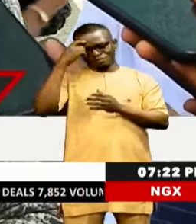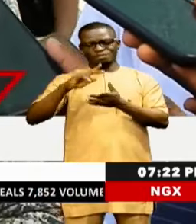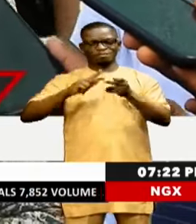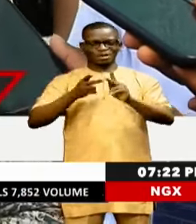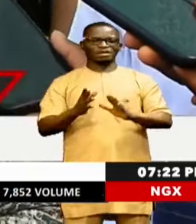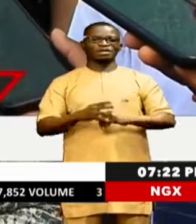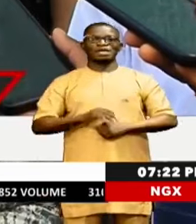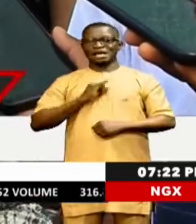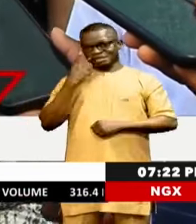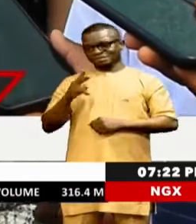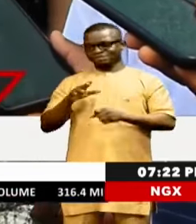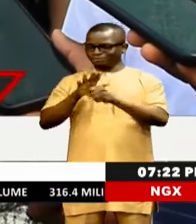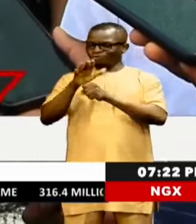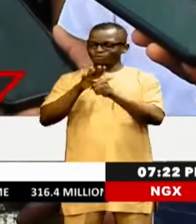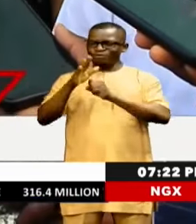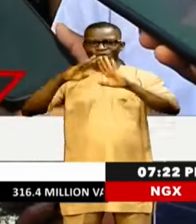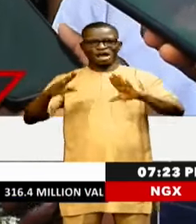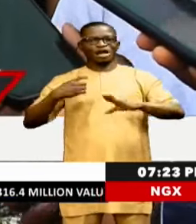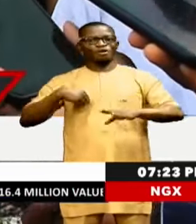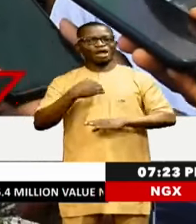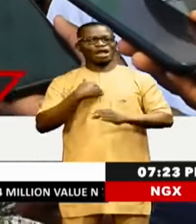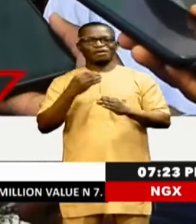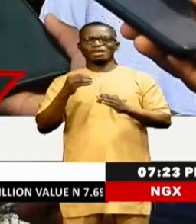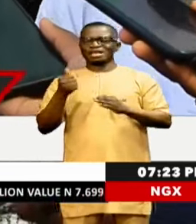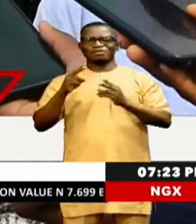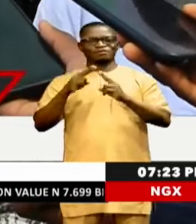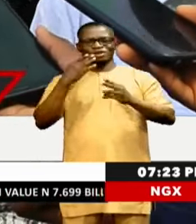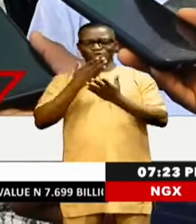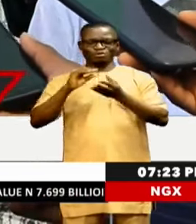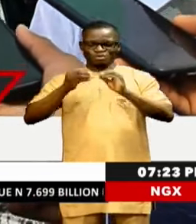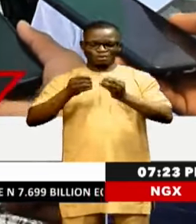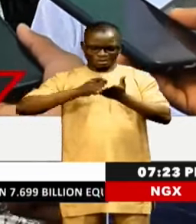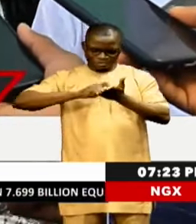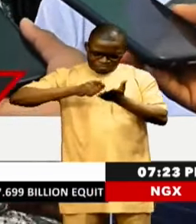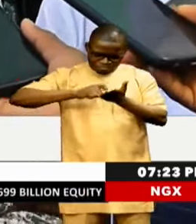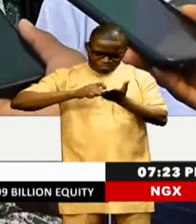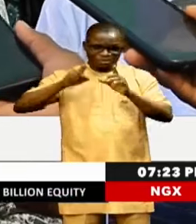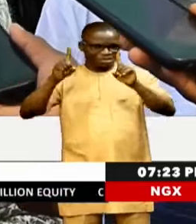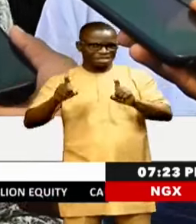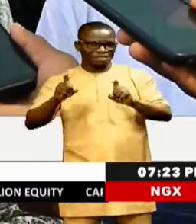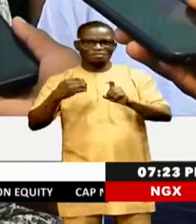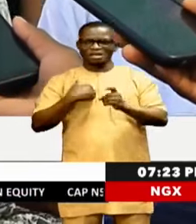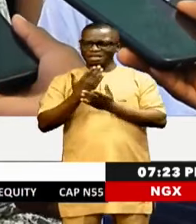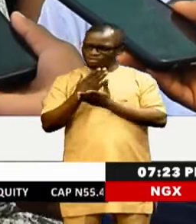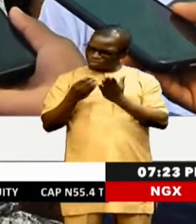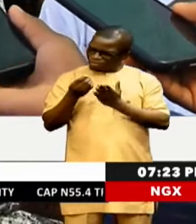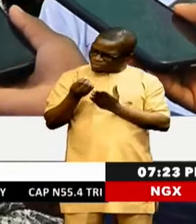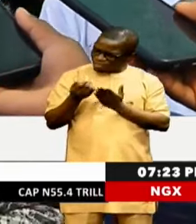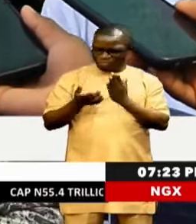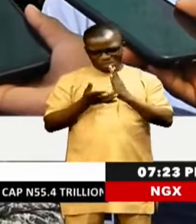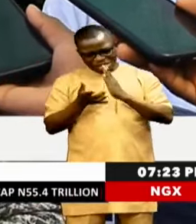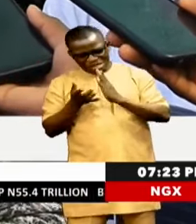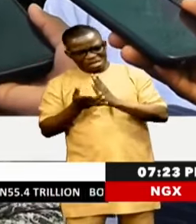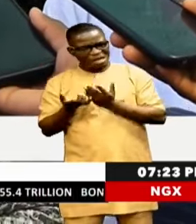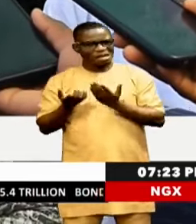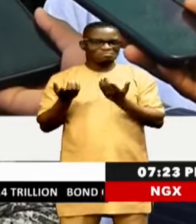full house. We have a very good number writing the exam. There are a few technical hitches based